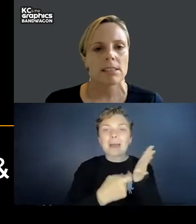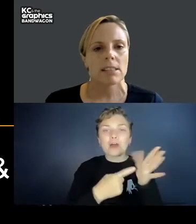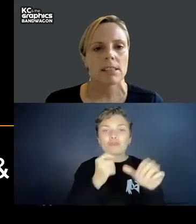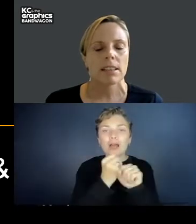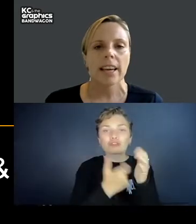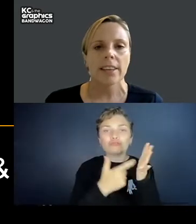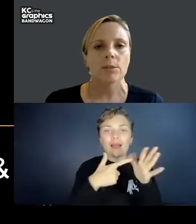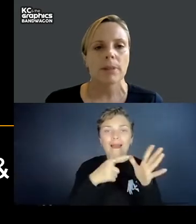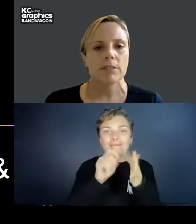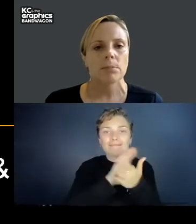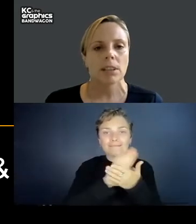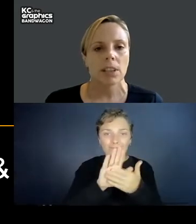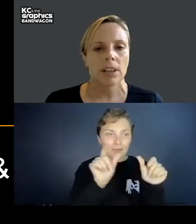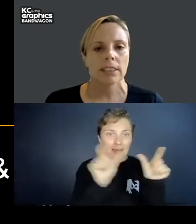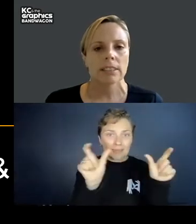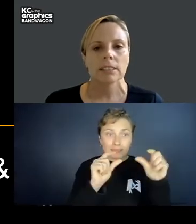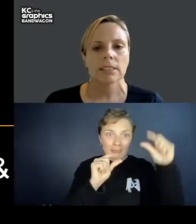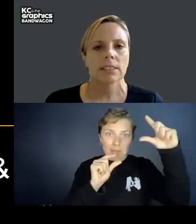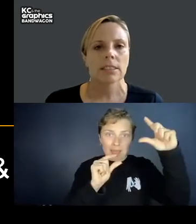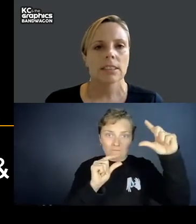space, either above or below a line,